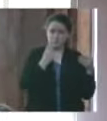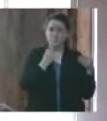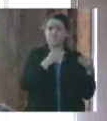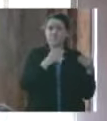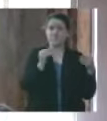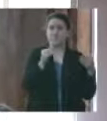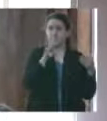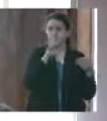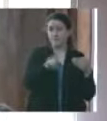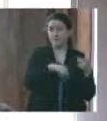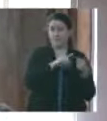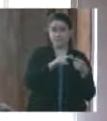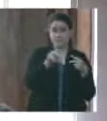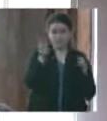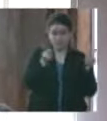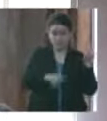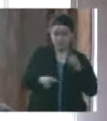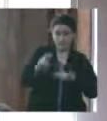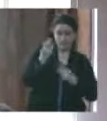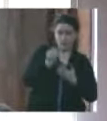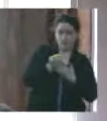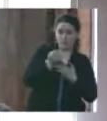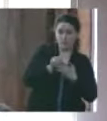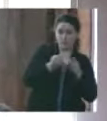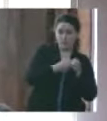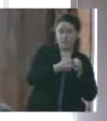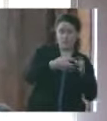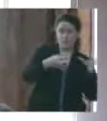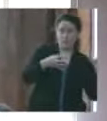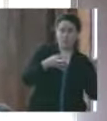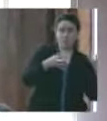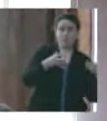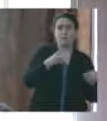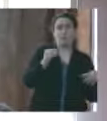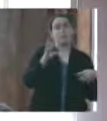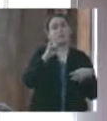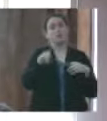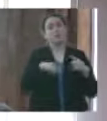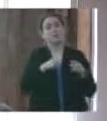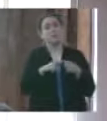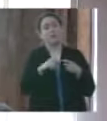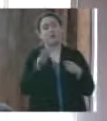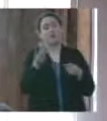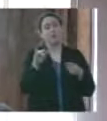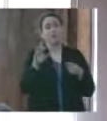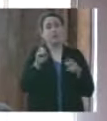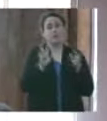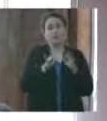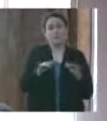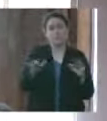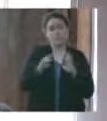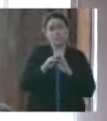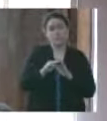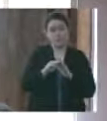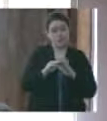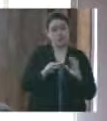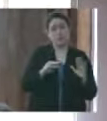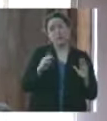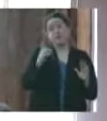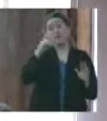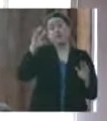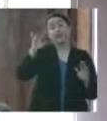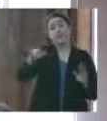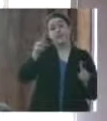the OECD baseline, and we are talking about using the Globio 3 model, and on that basis we look